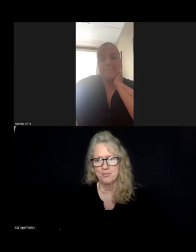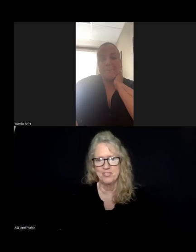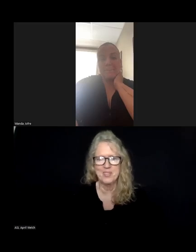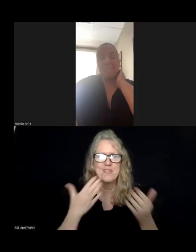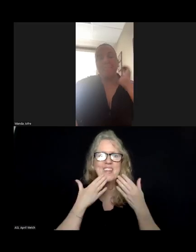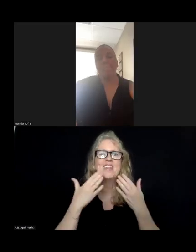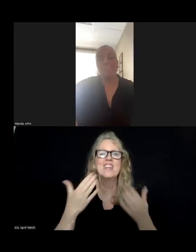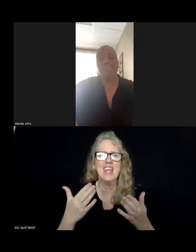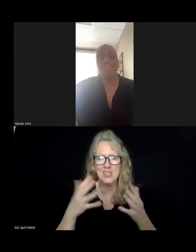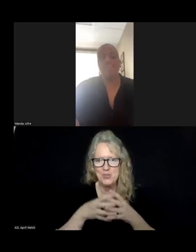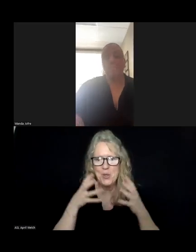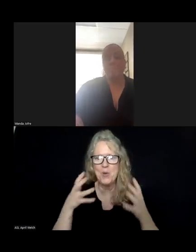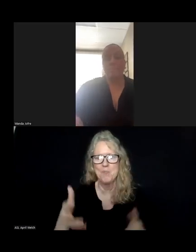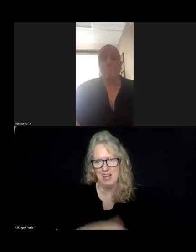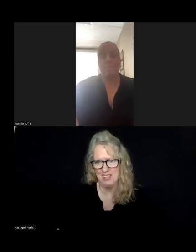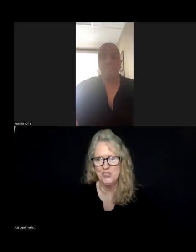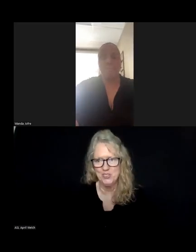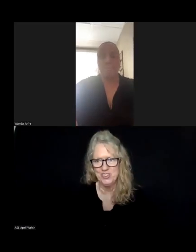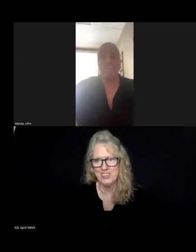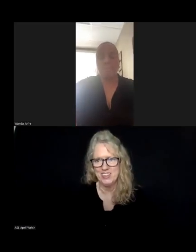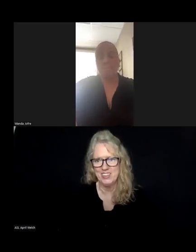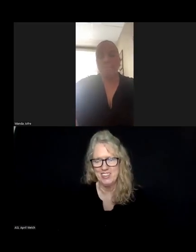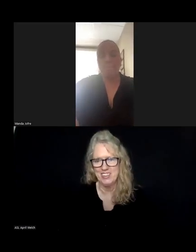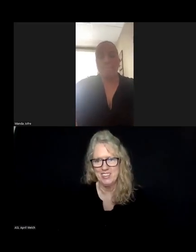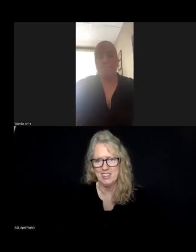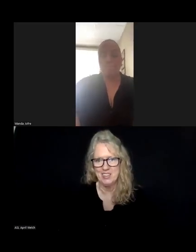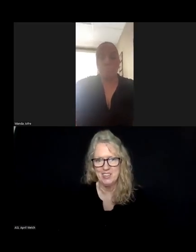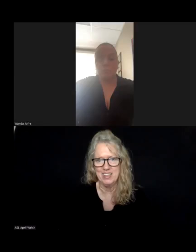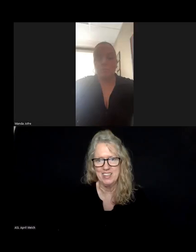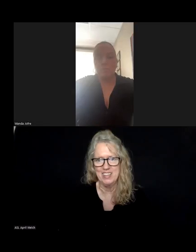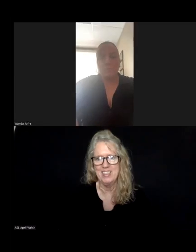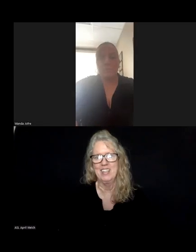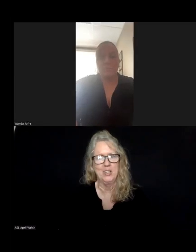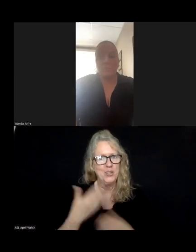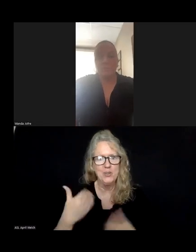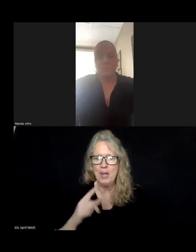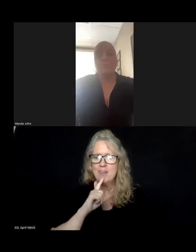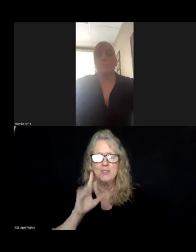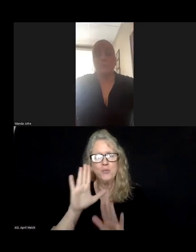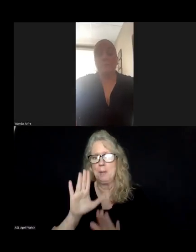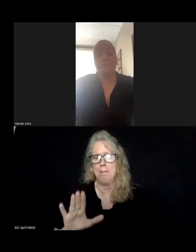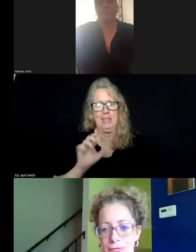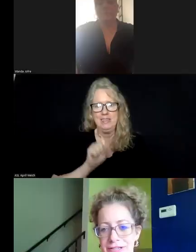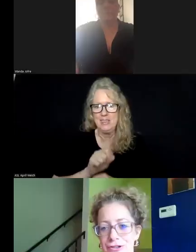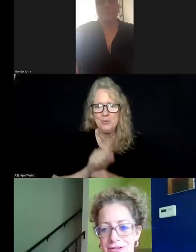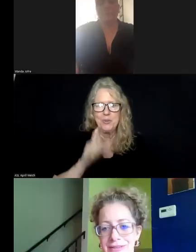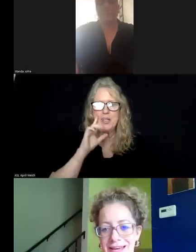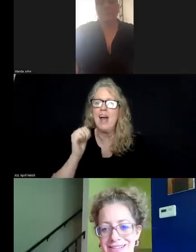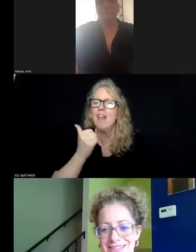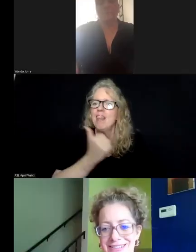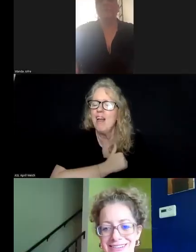Thank you so much. And it's just amazing work. And I love the